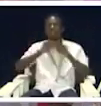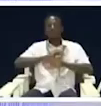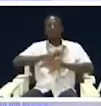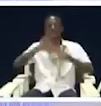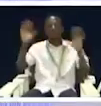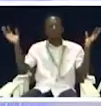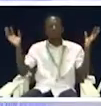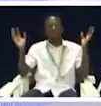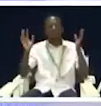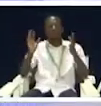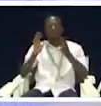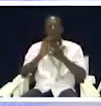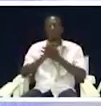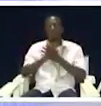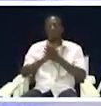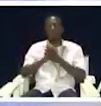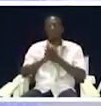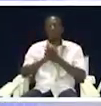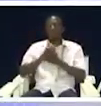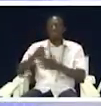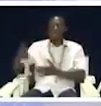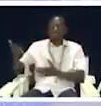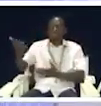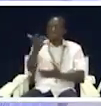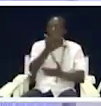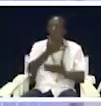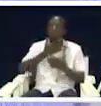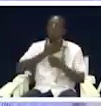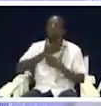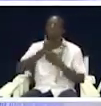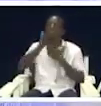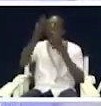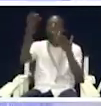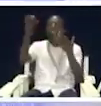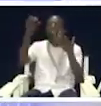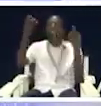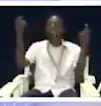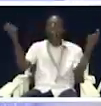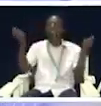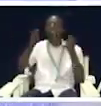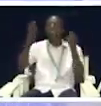hallelujah. Let somebody shout